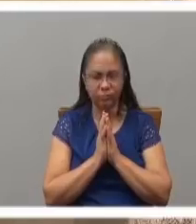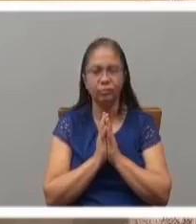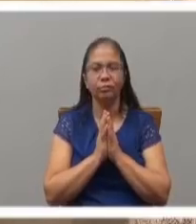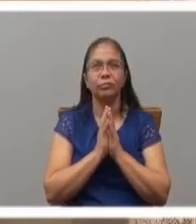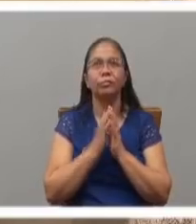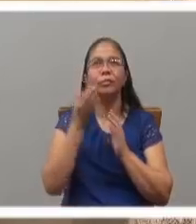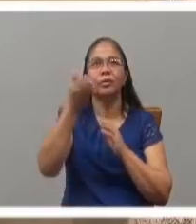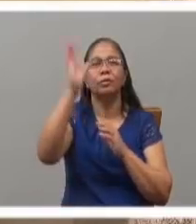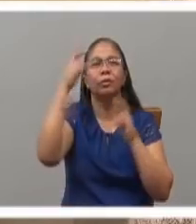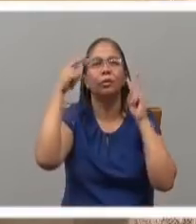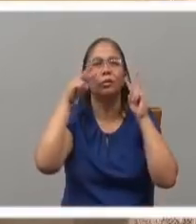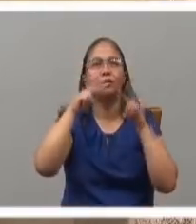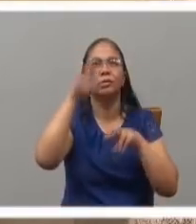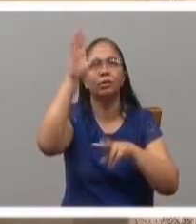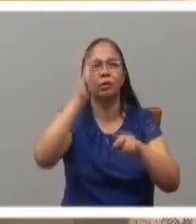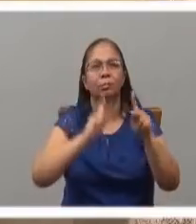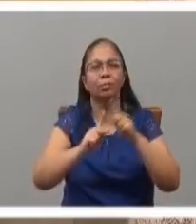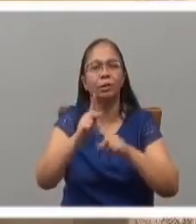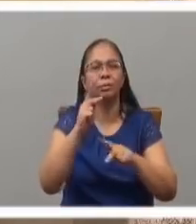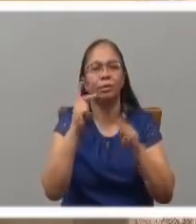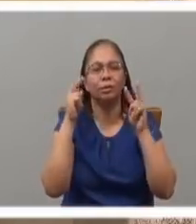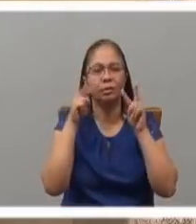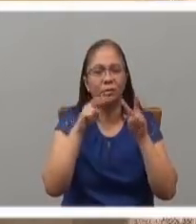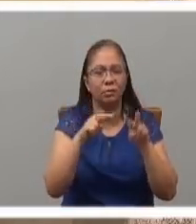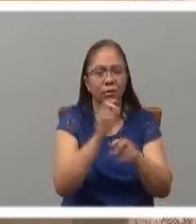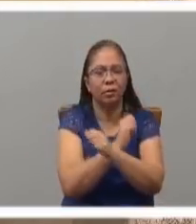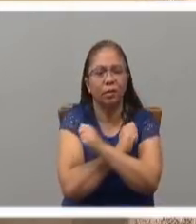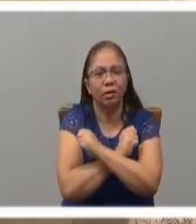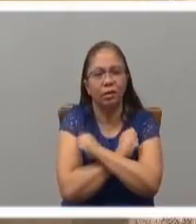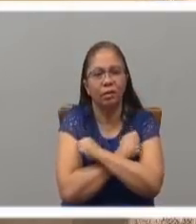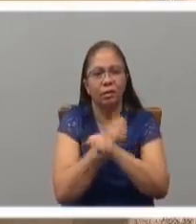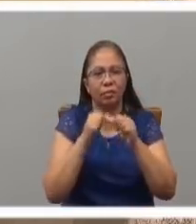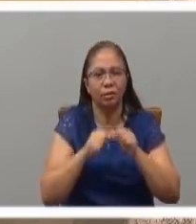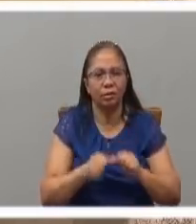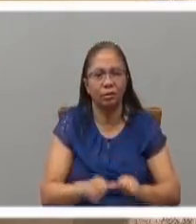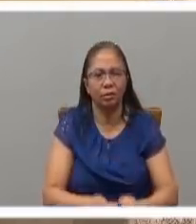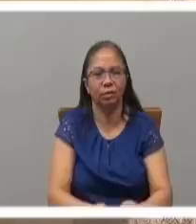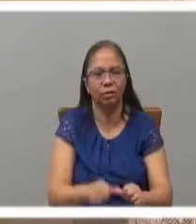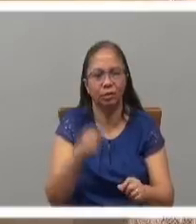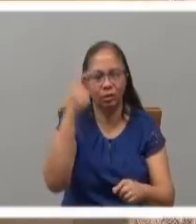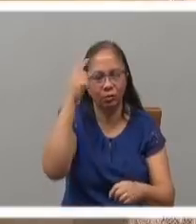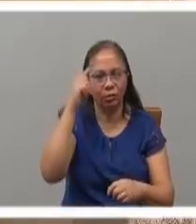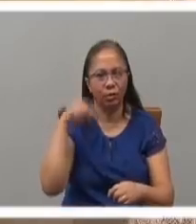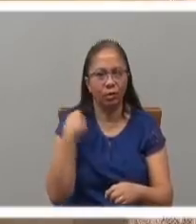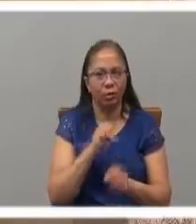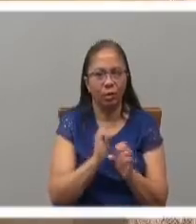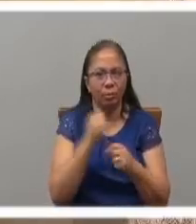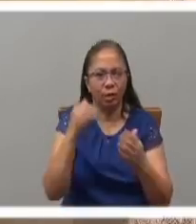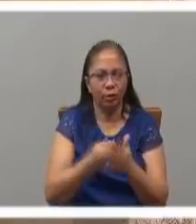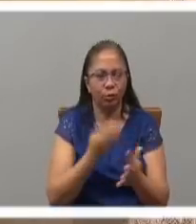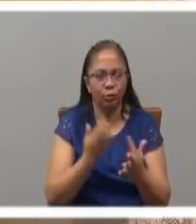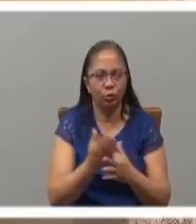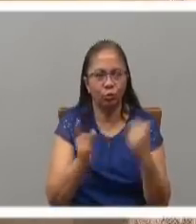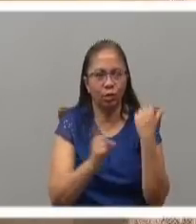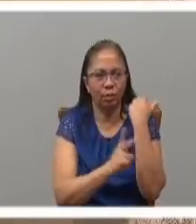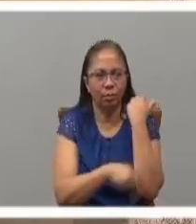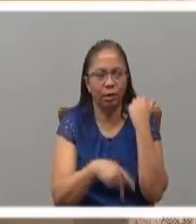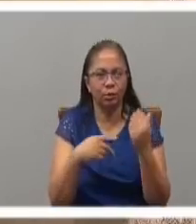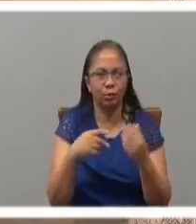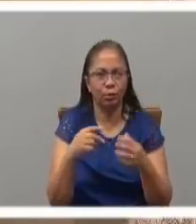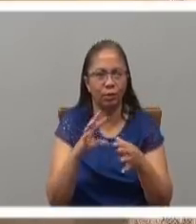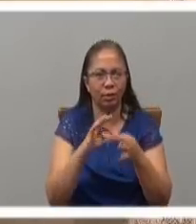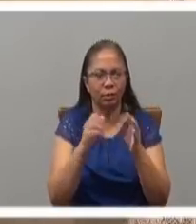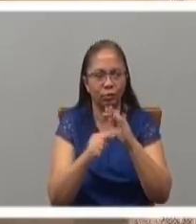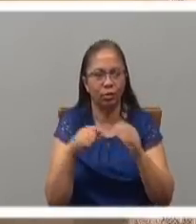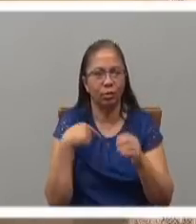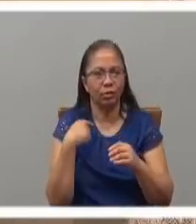Look upon your church, O God, with unfailing love and favor, so that, renewed by the paschal mysteries, she